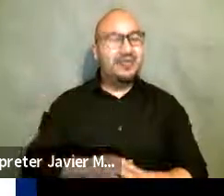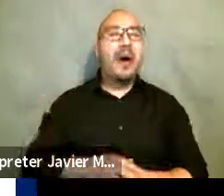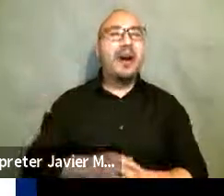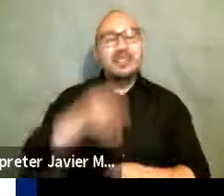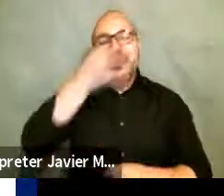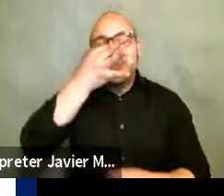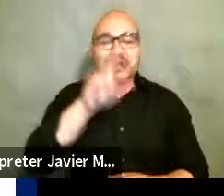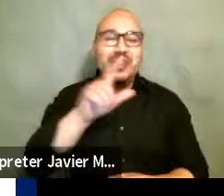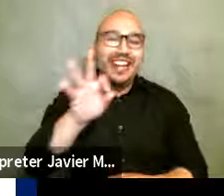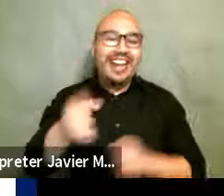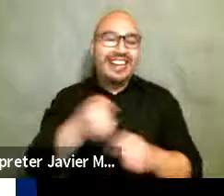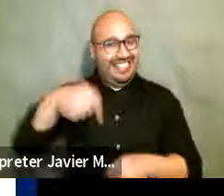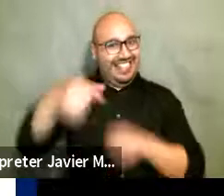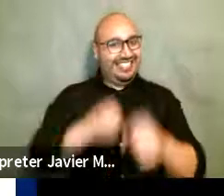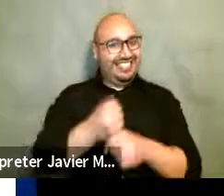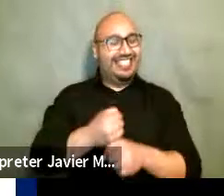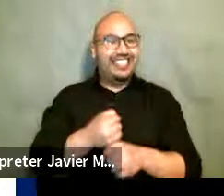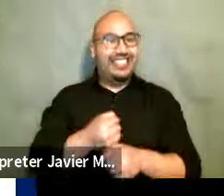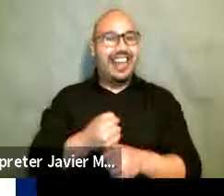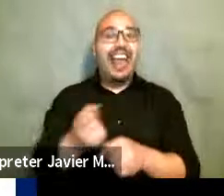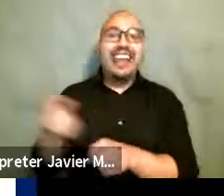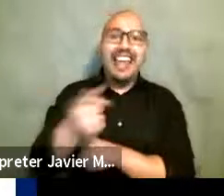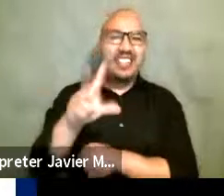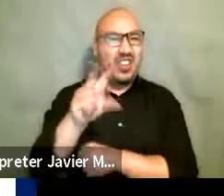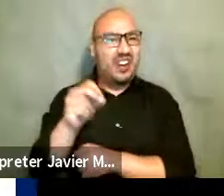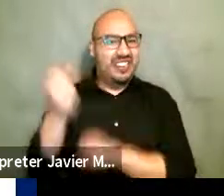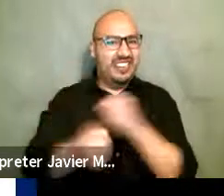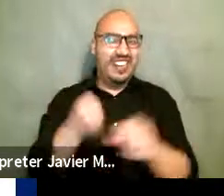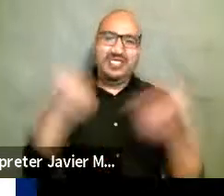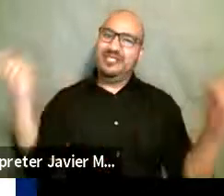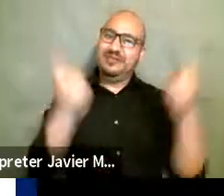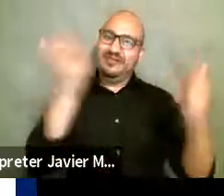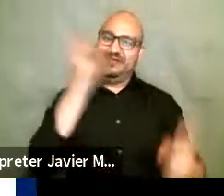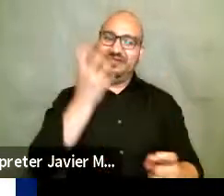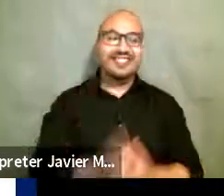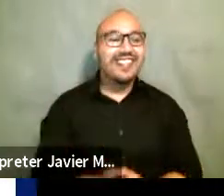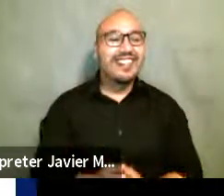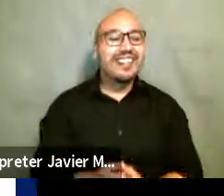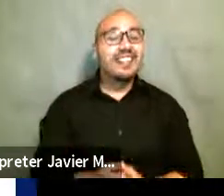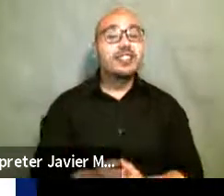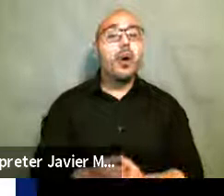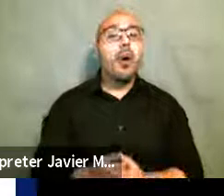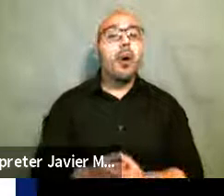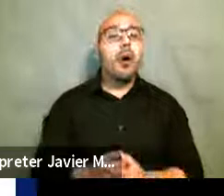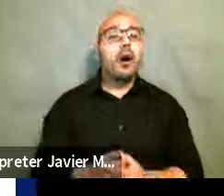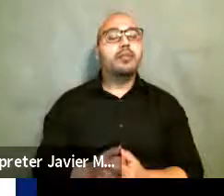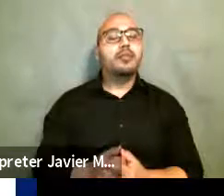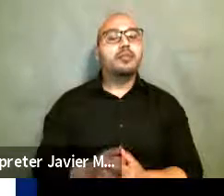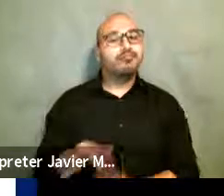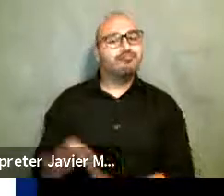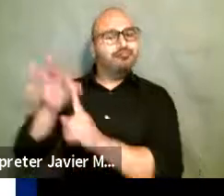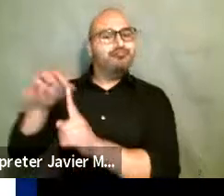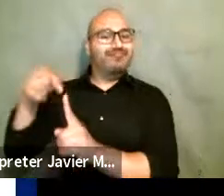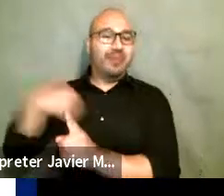29 years this year, a big one next year. Unlike most of you, we are really not